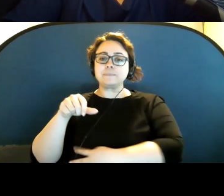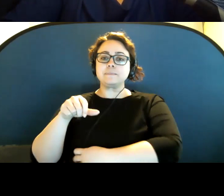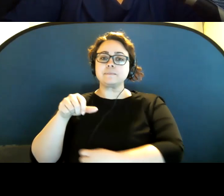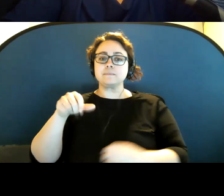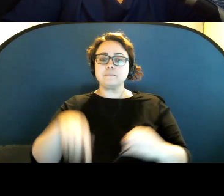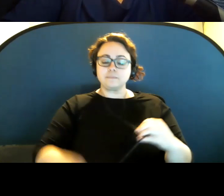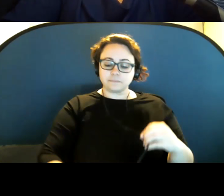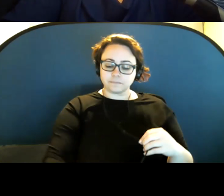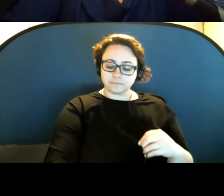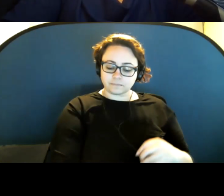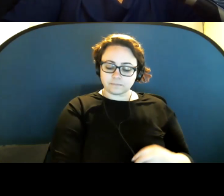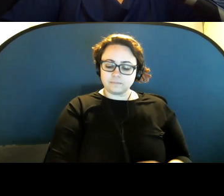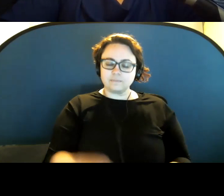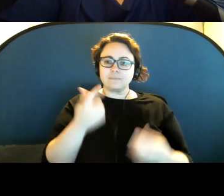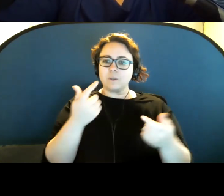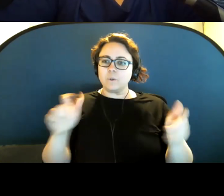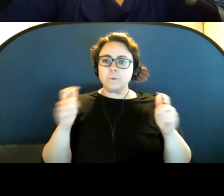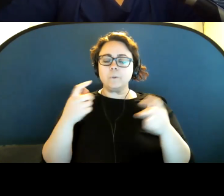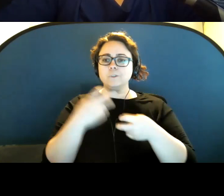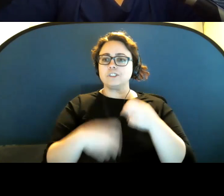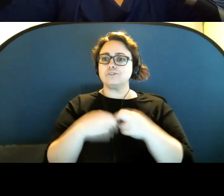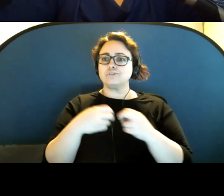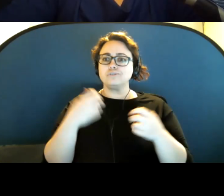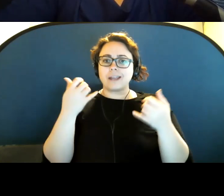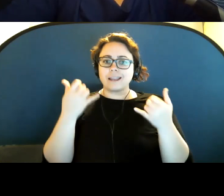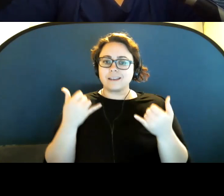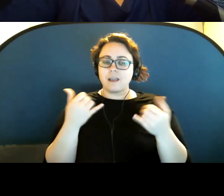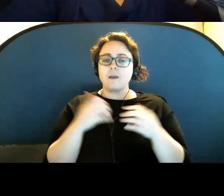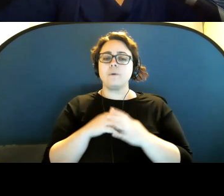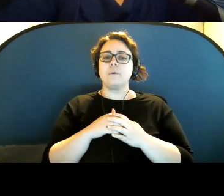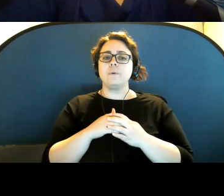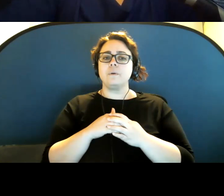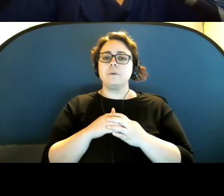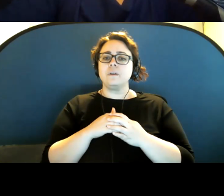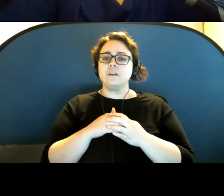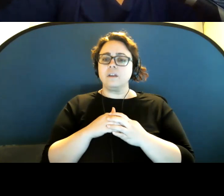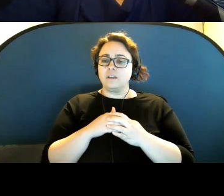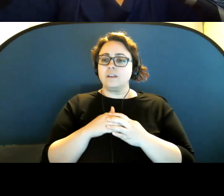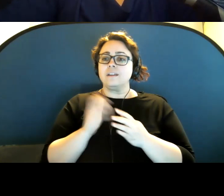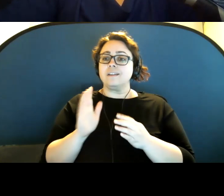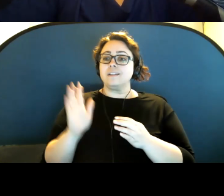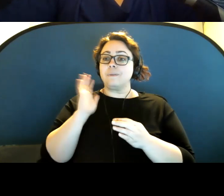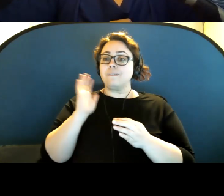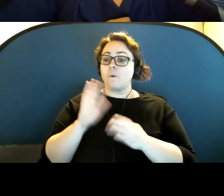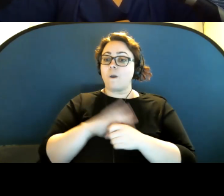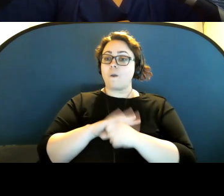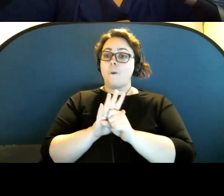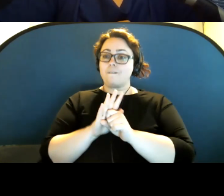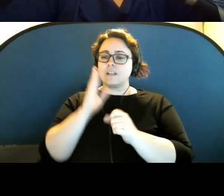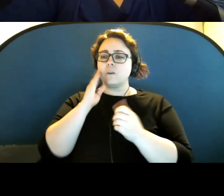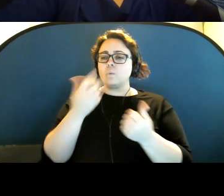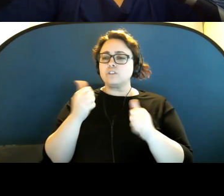right now. And, facilities previously at least, attempted to address these issues with the residents. They